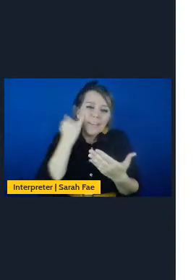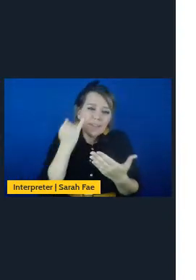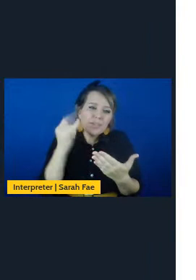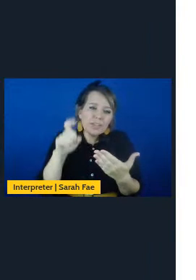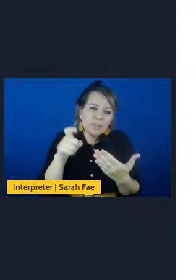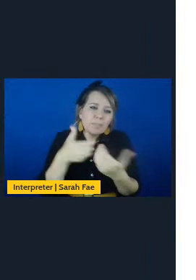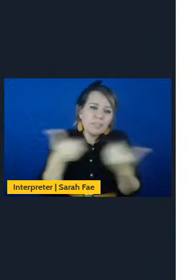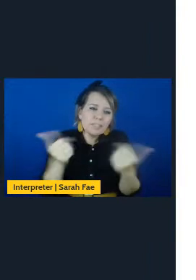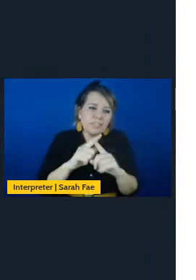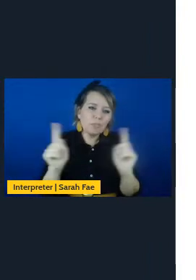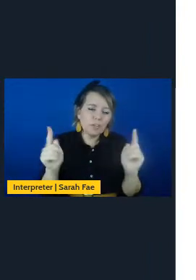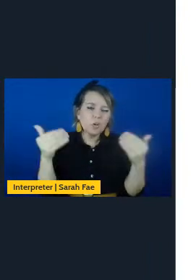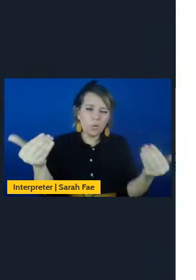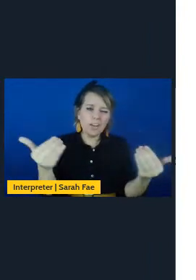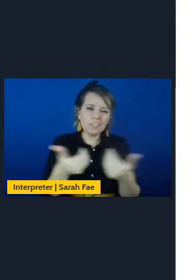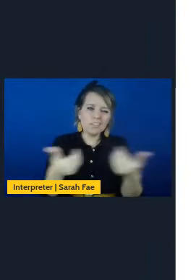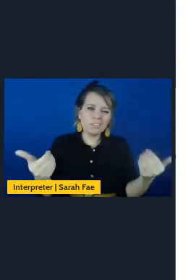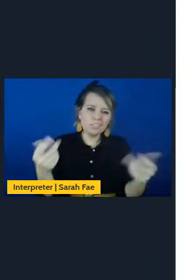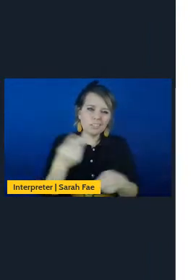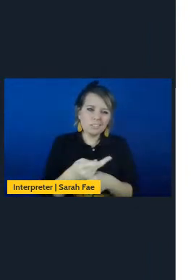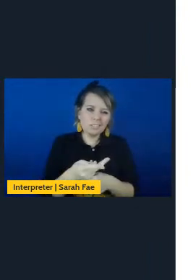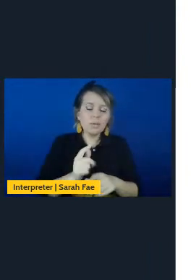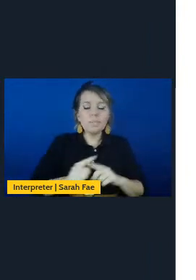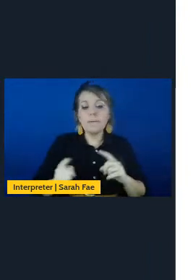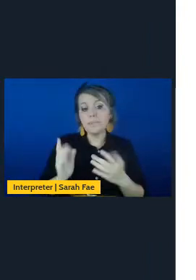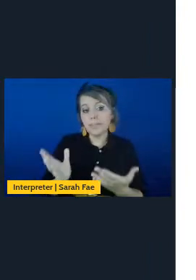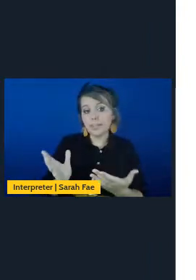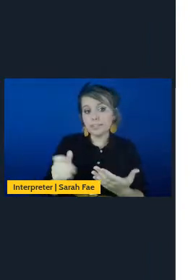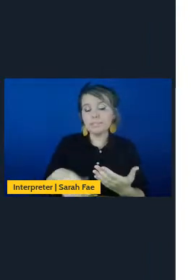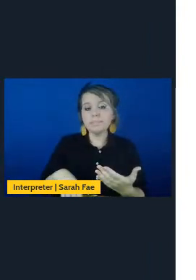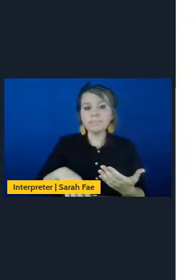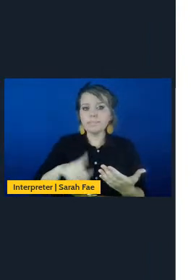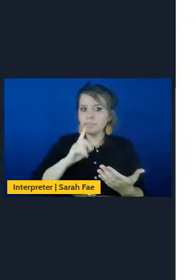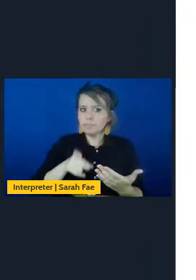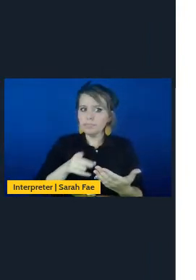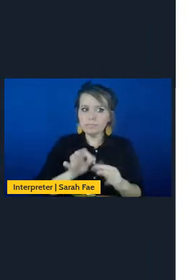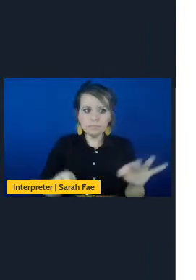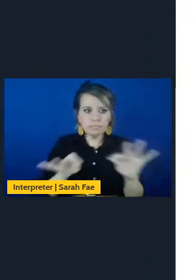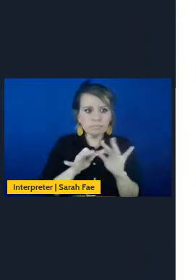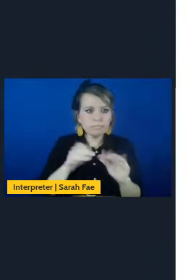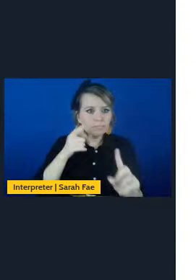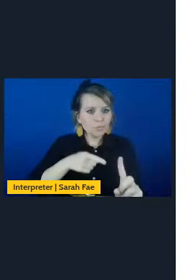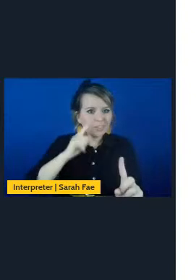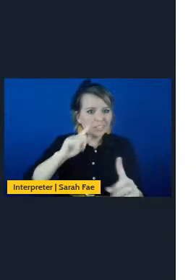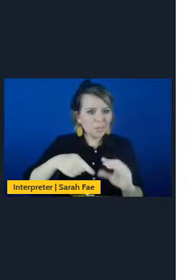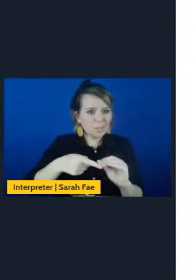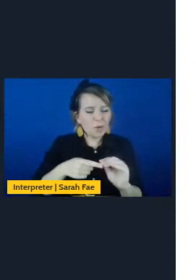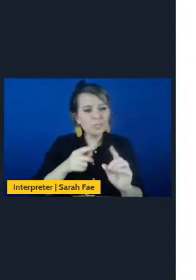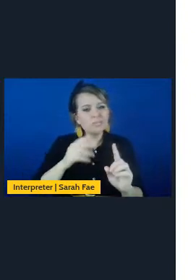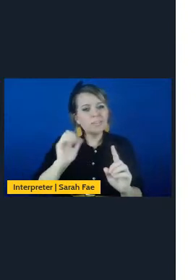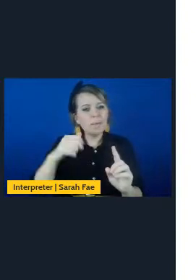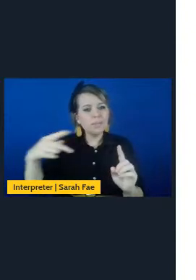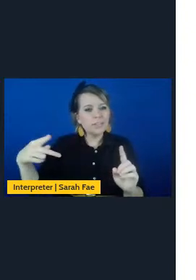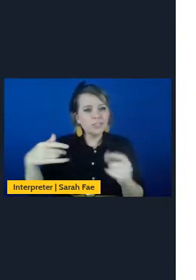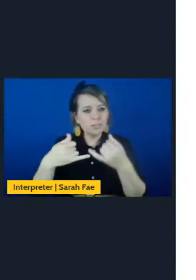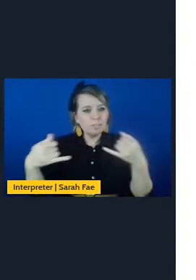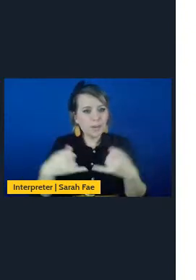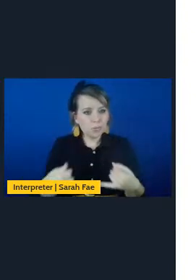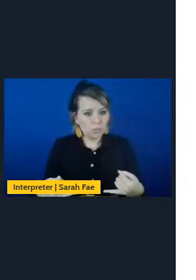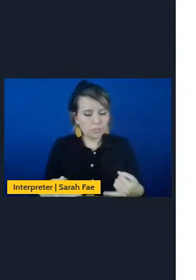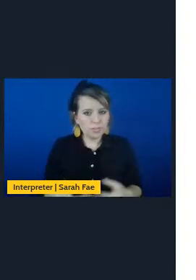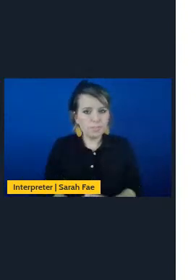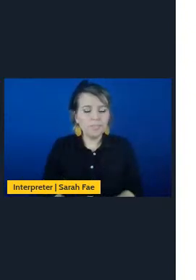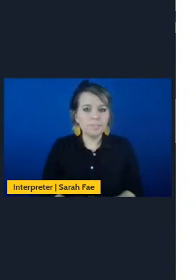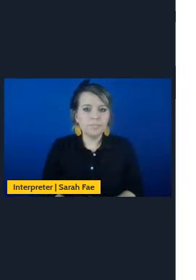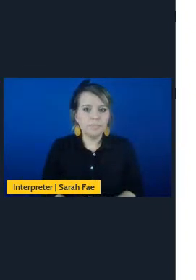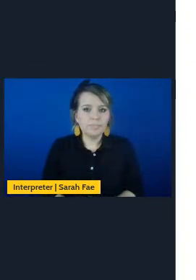how they communicate, like you see here, right? So this is a very important point to think about the application boundaries. Now, having established